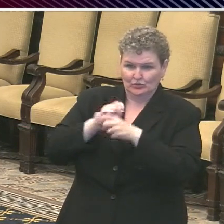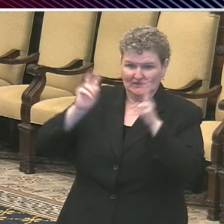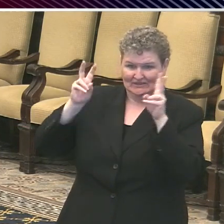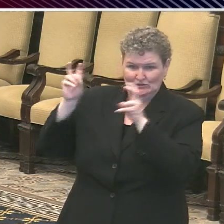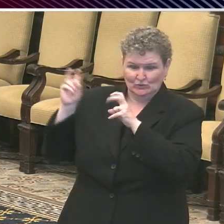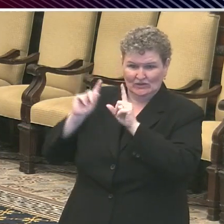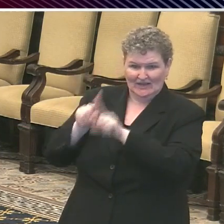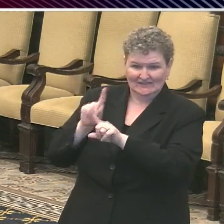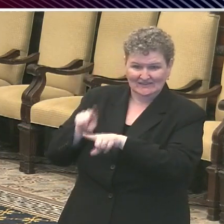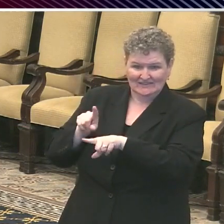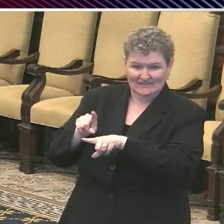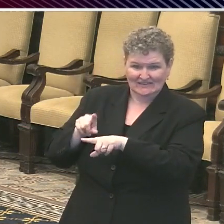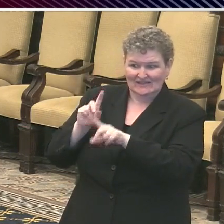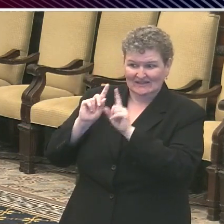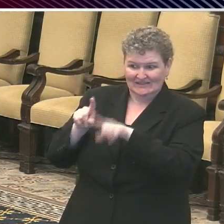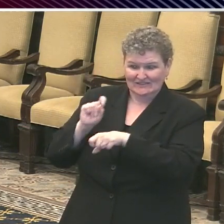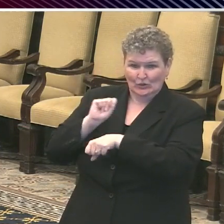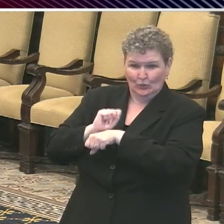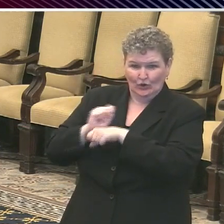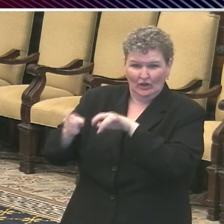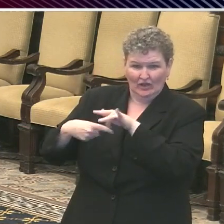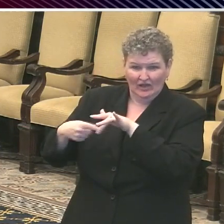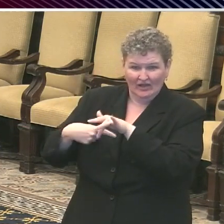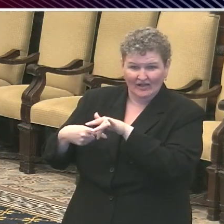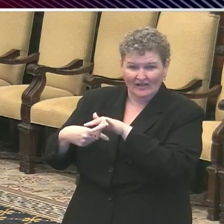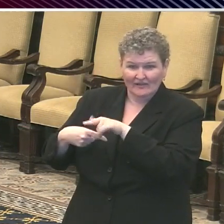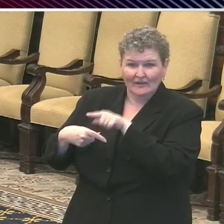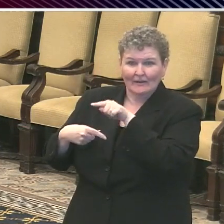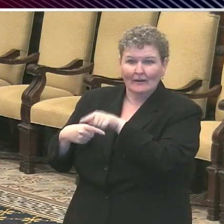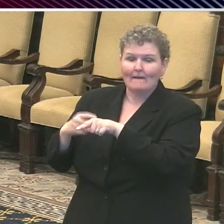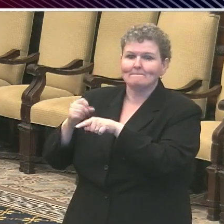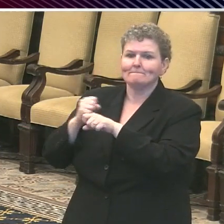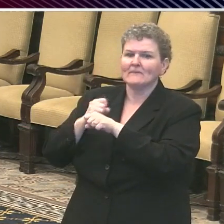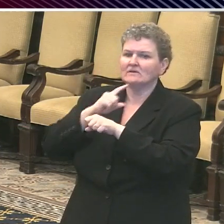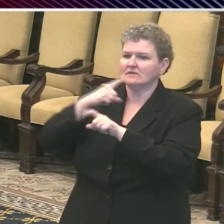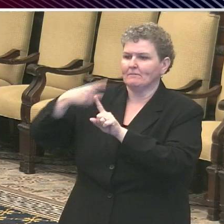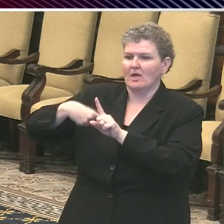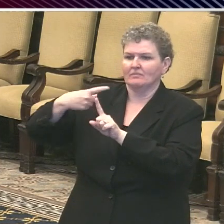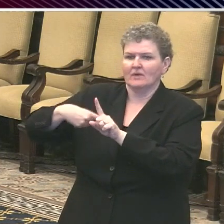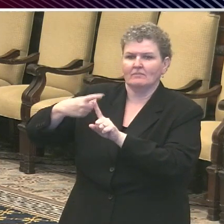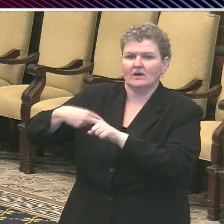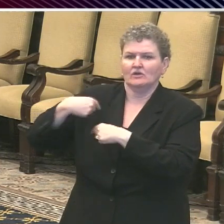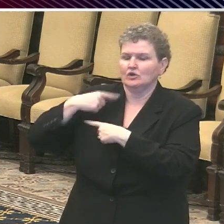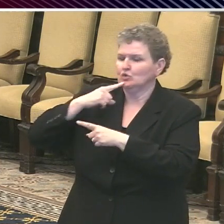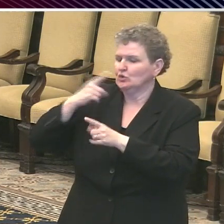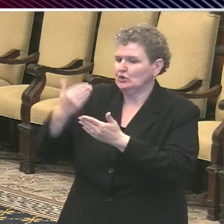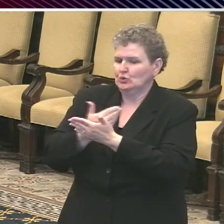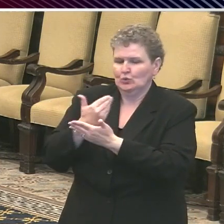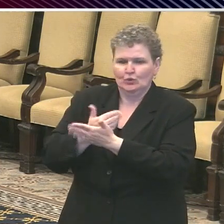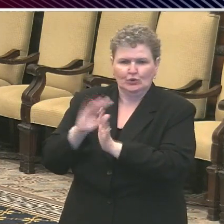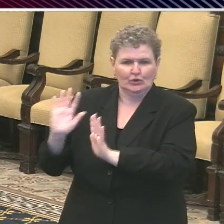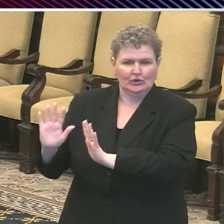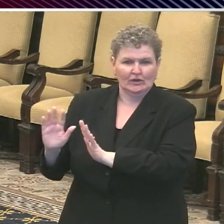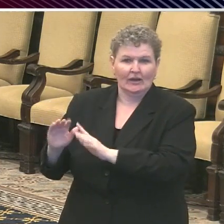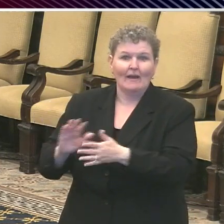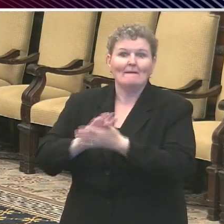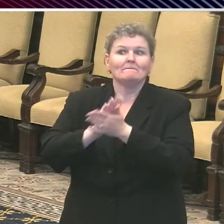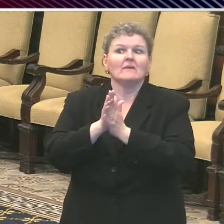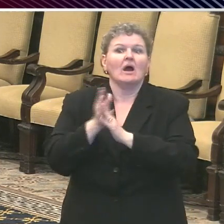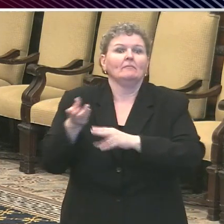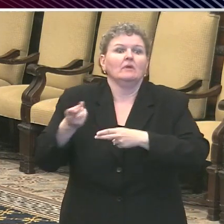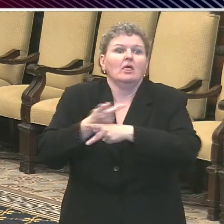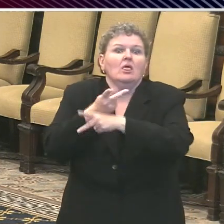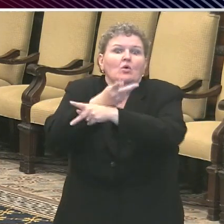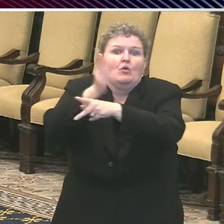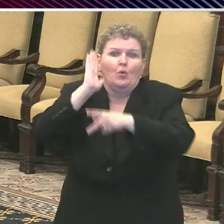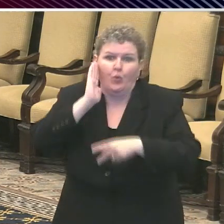had attendance issues in sanitation for a number of months. So this isn't new. They were exacerbated. Well, let